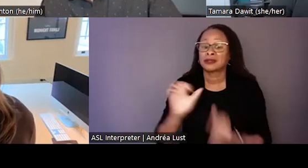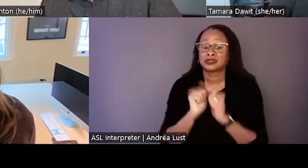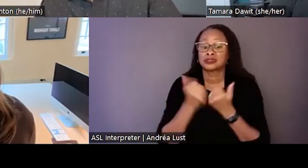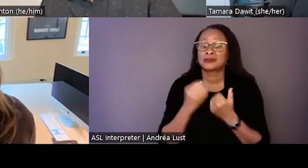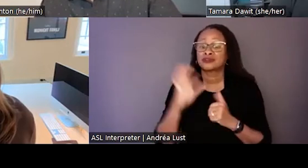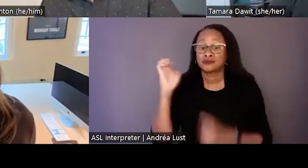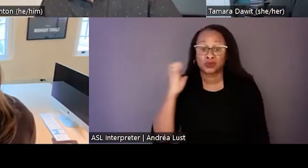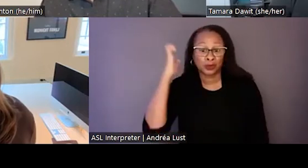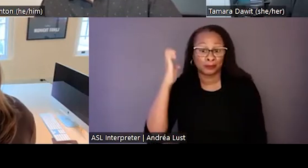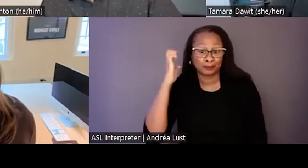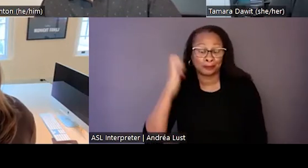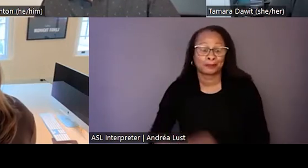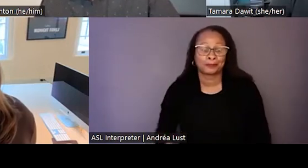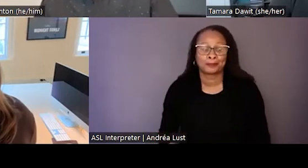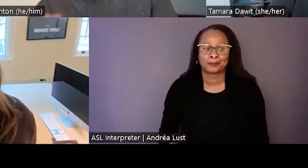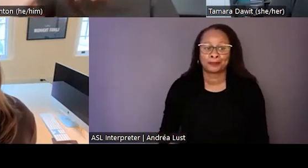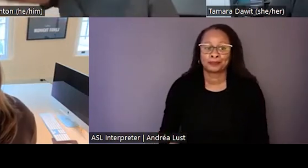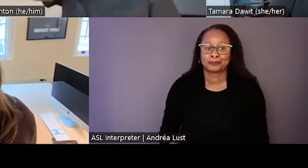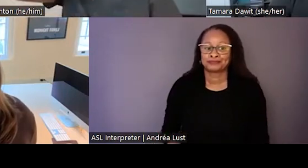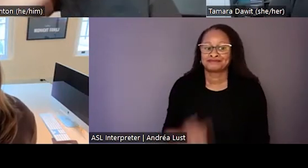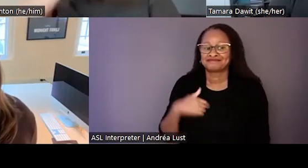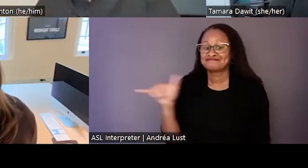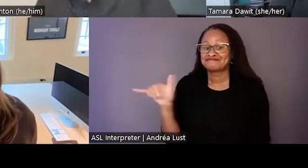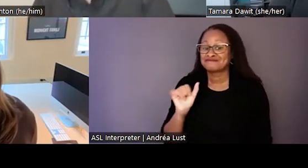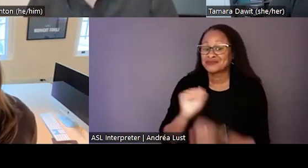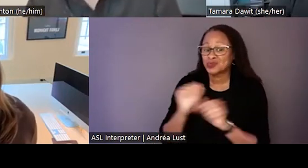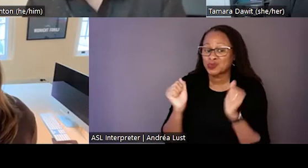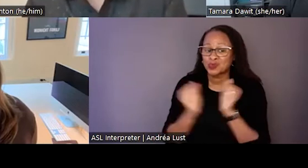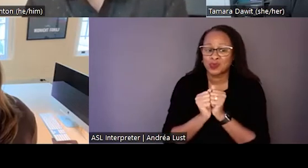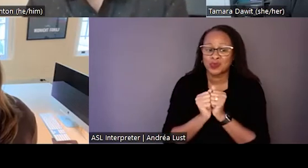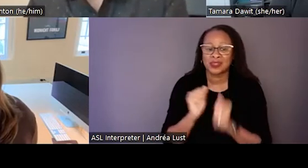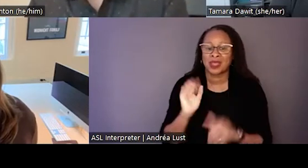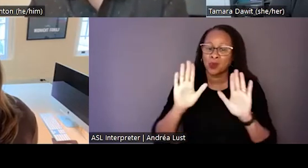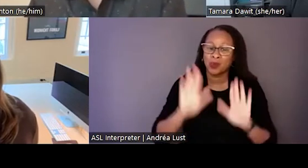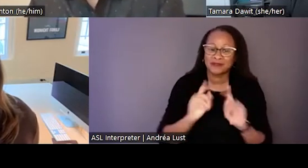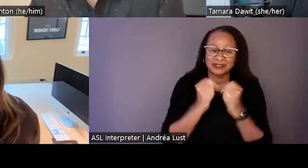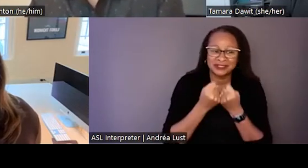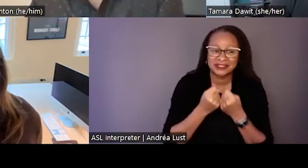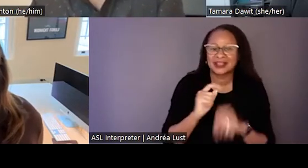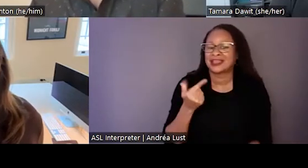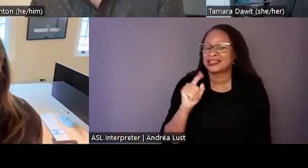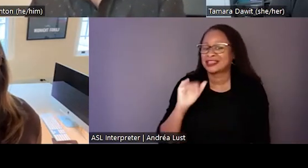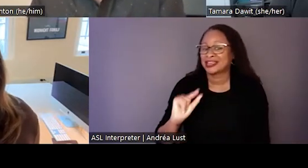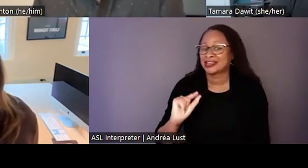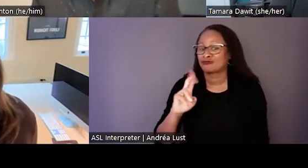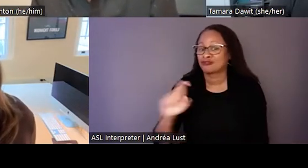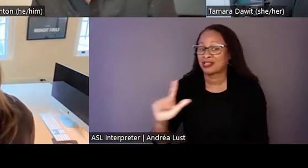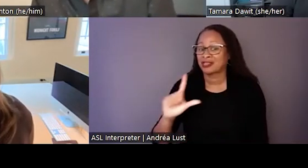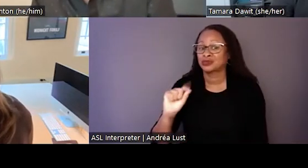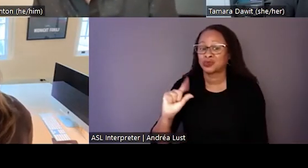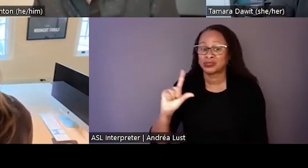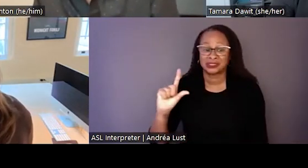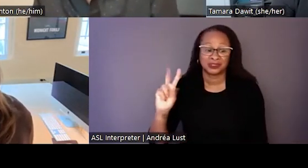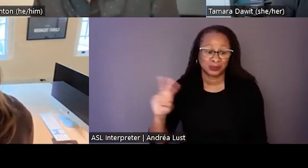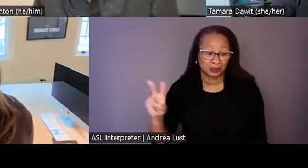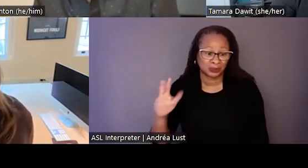Europe. I also work with the marvelous team of Getting Real 2020, the programming